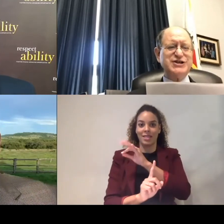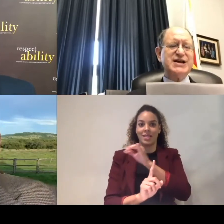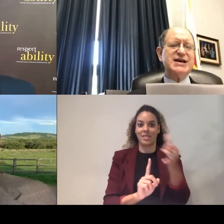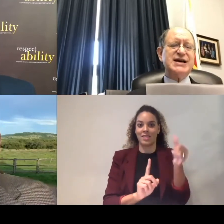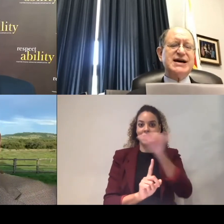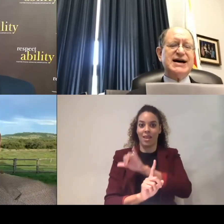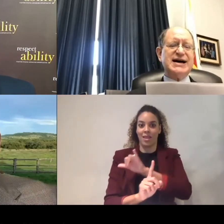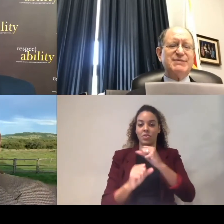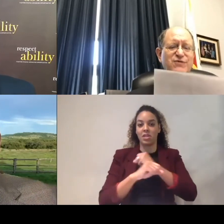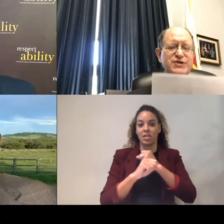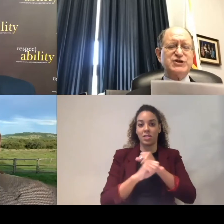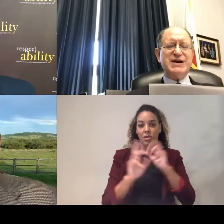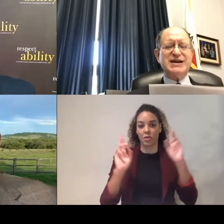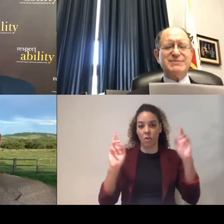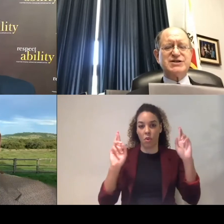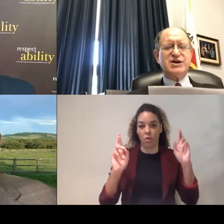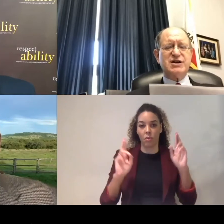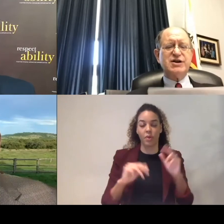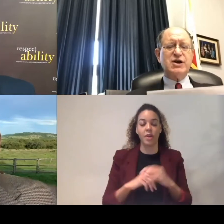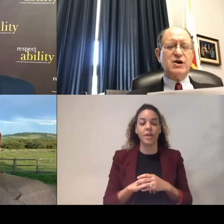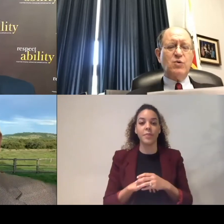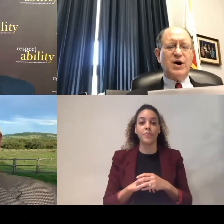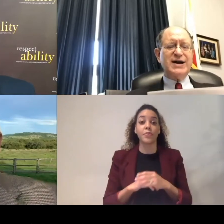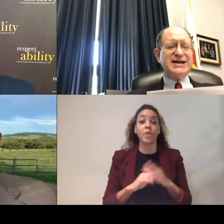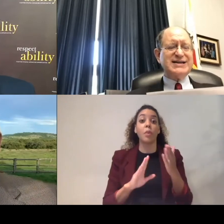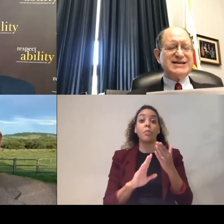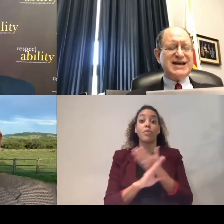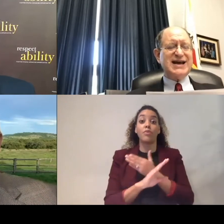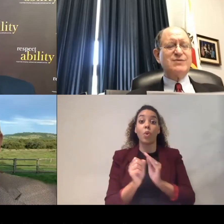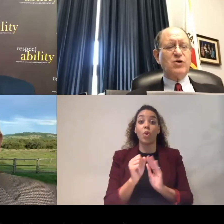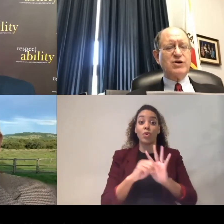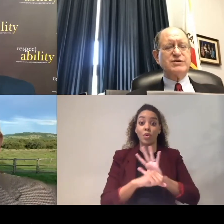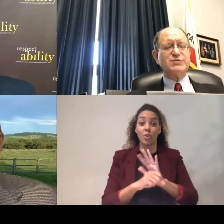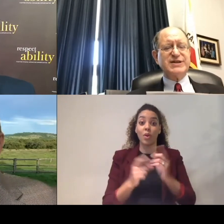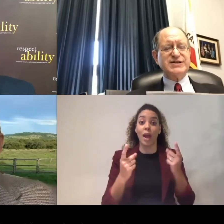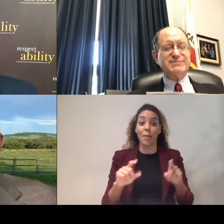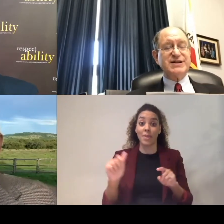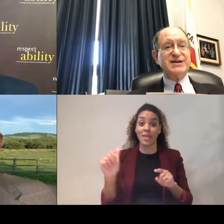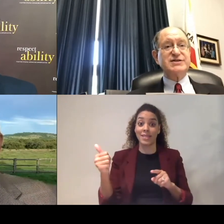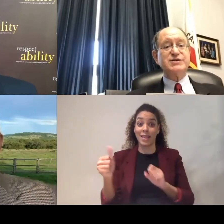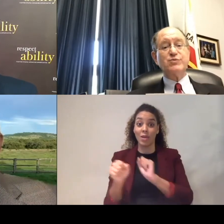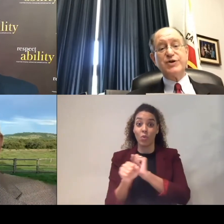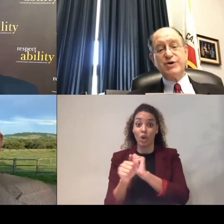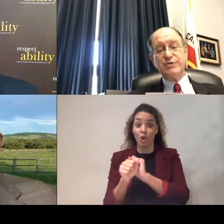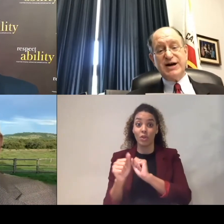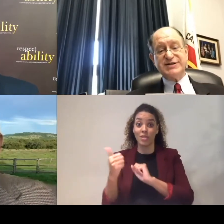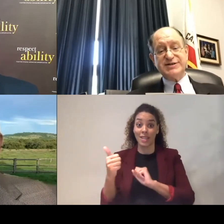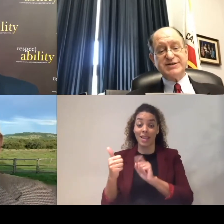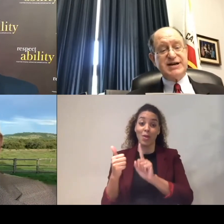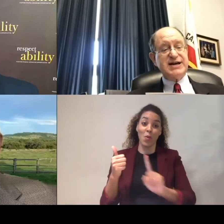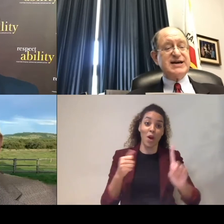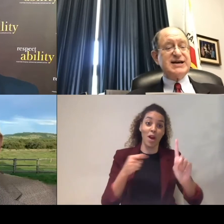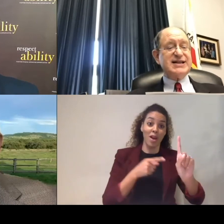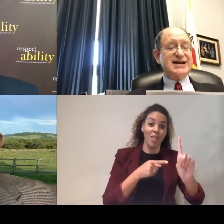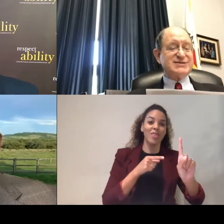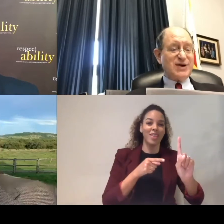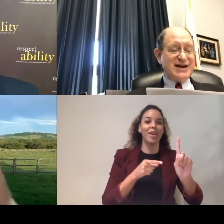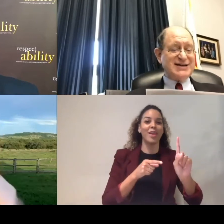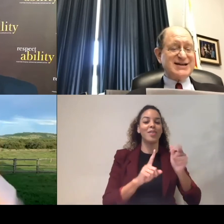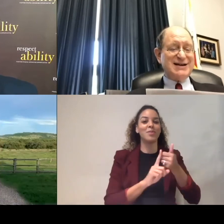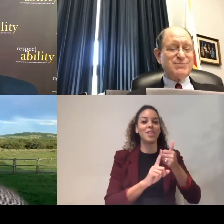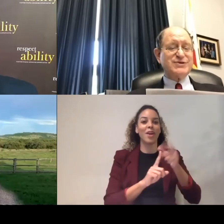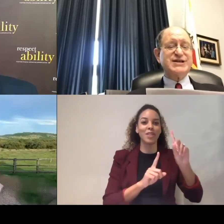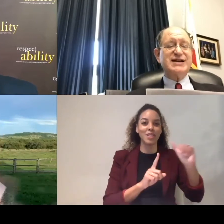situation. Before this pandemic started, 1 in 10 workers with disabilities were their own bosses. That's